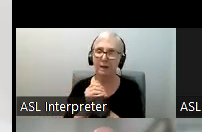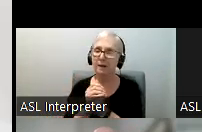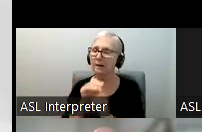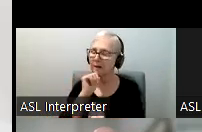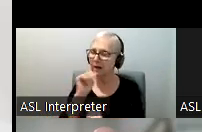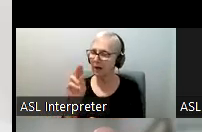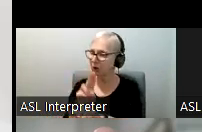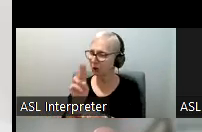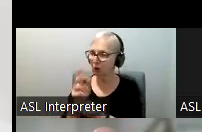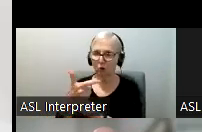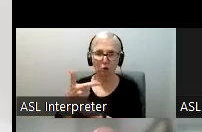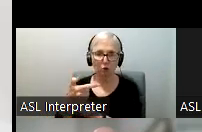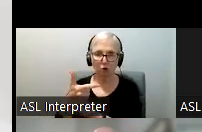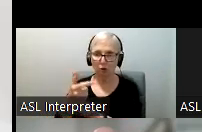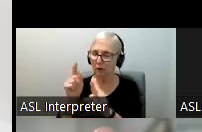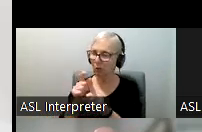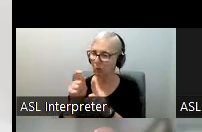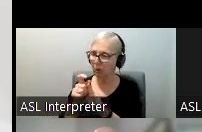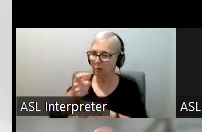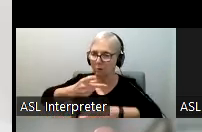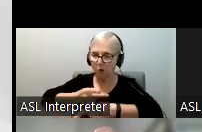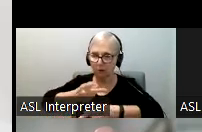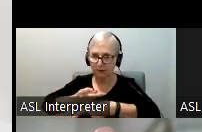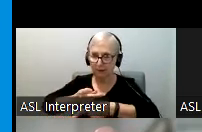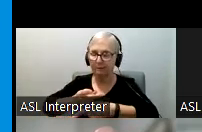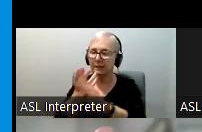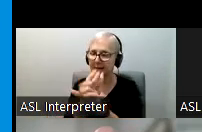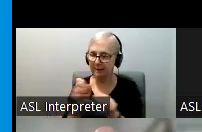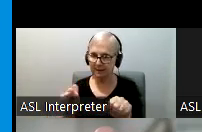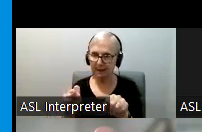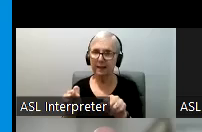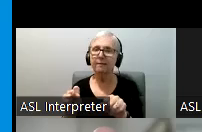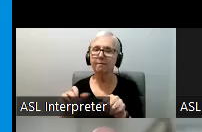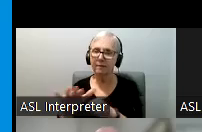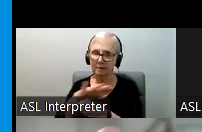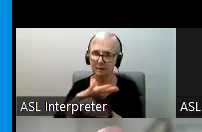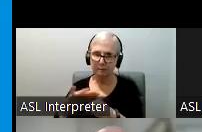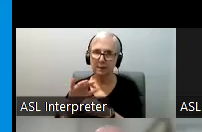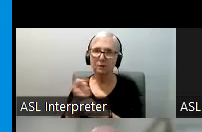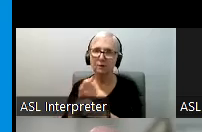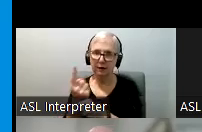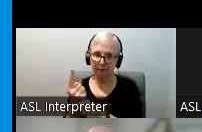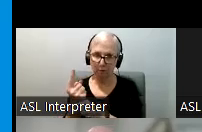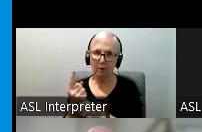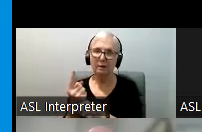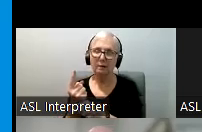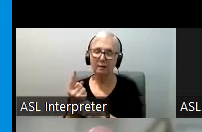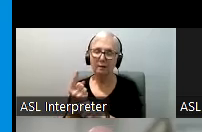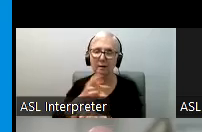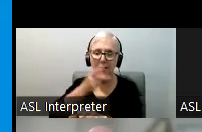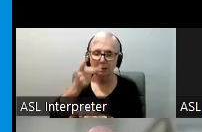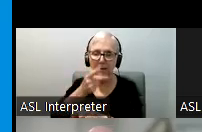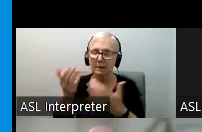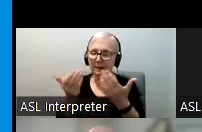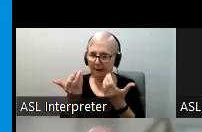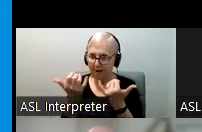triggering words to ensure that this remains a safe space for everyone. And it does look like public now has